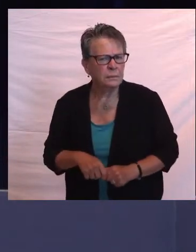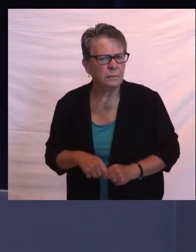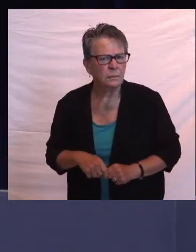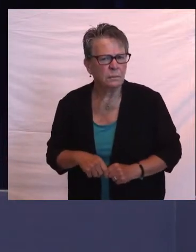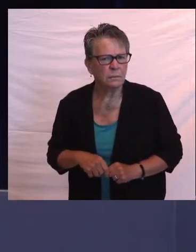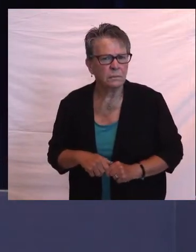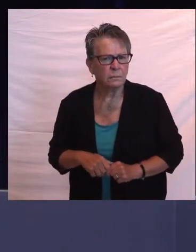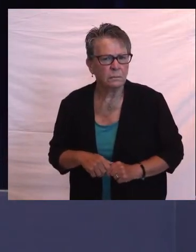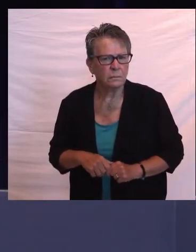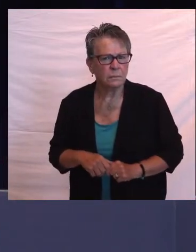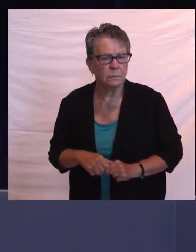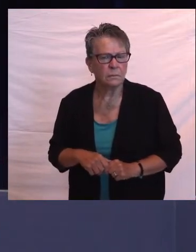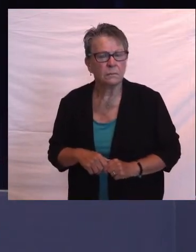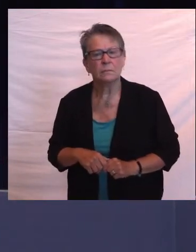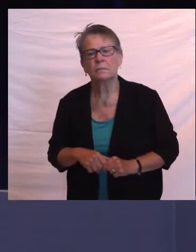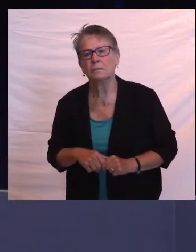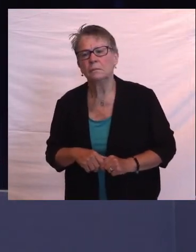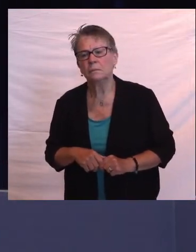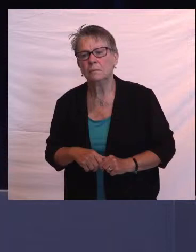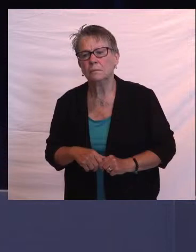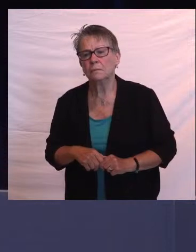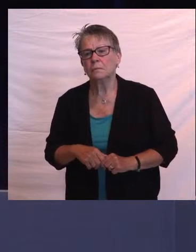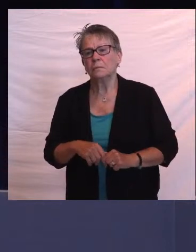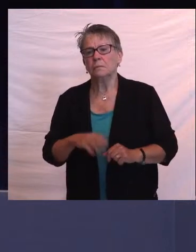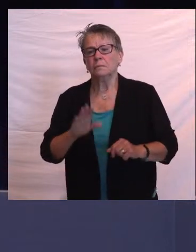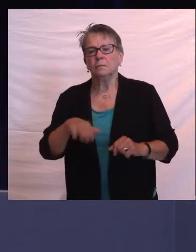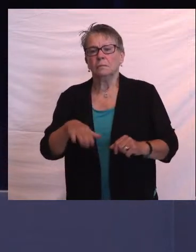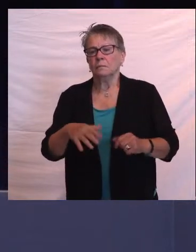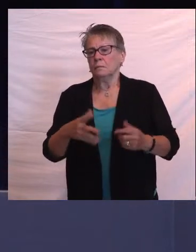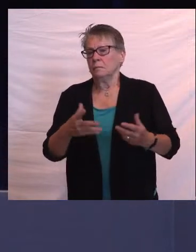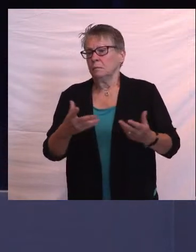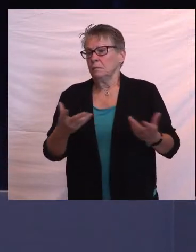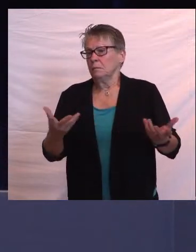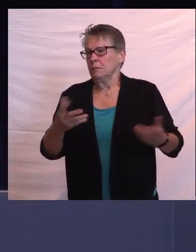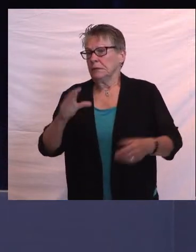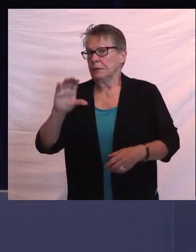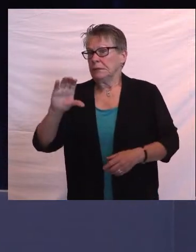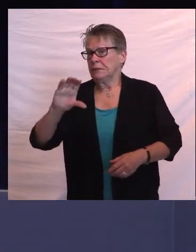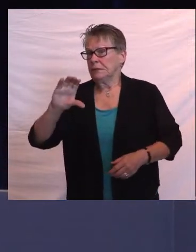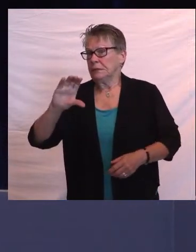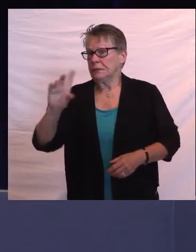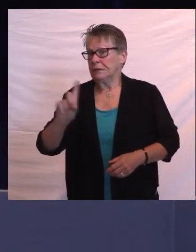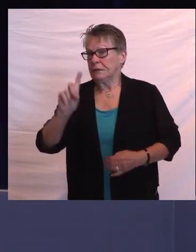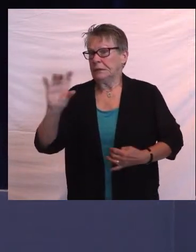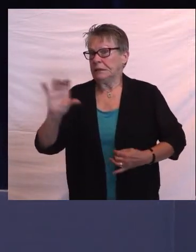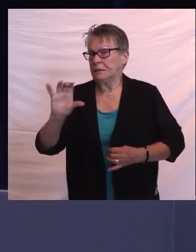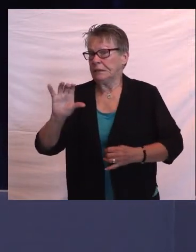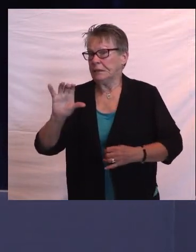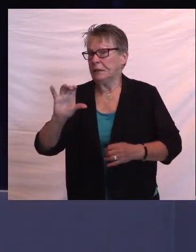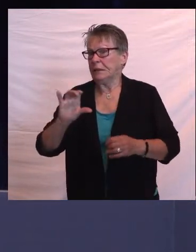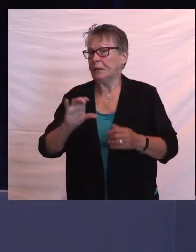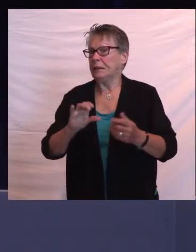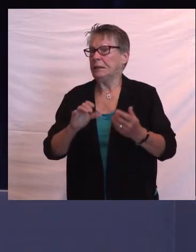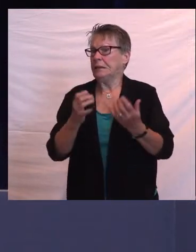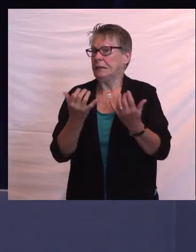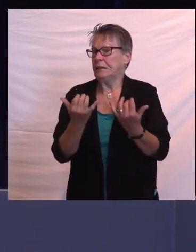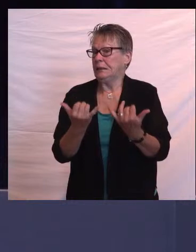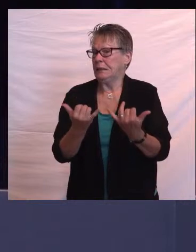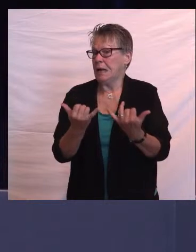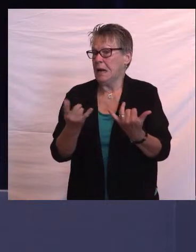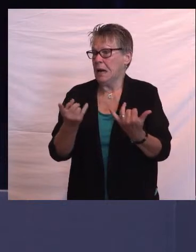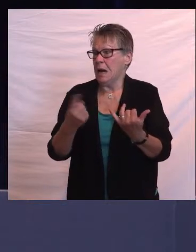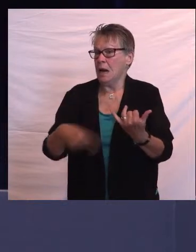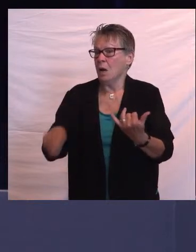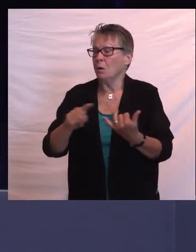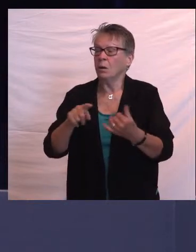Dr. Walensky explained over the weekend, those who are at increased risk because of occupational or institutional